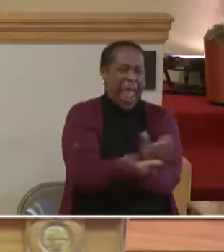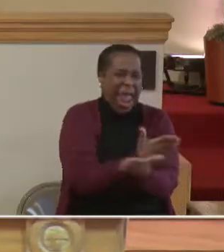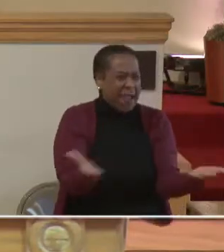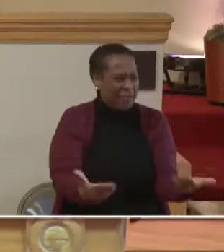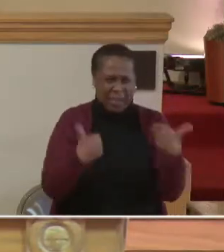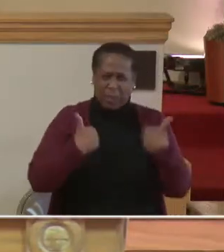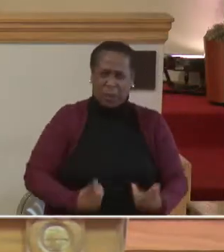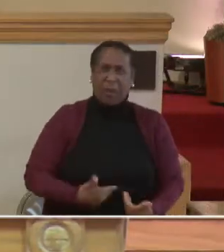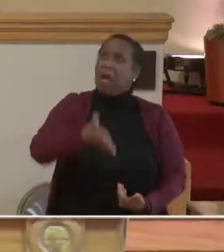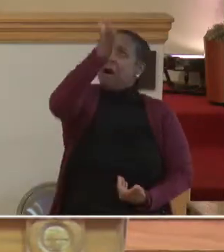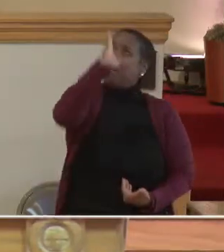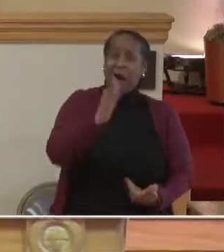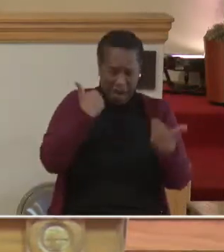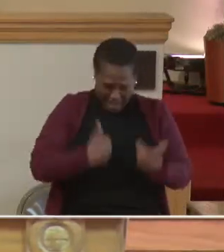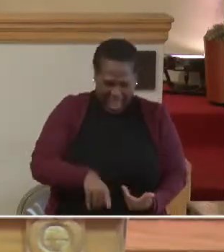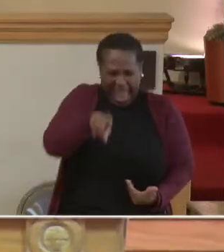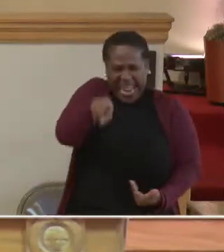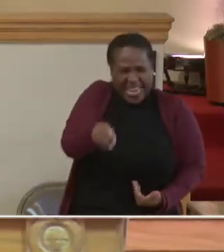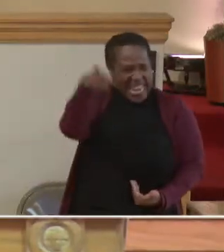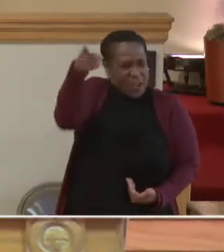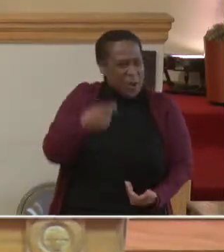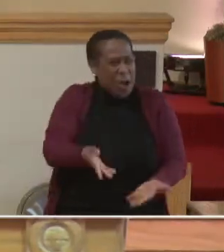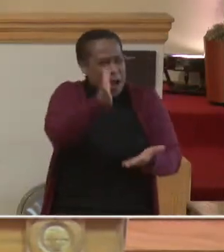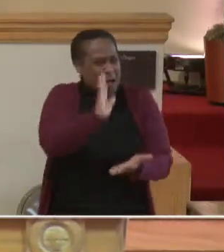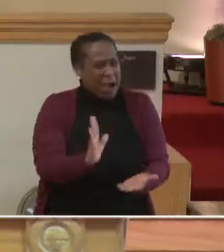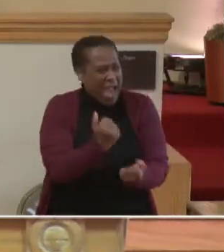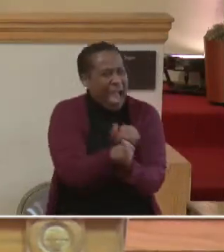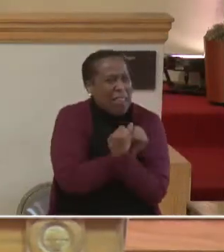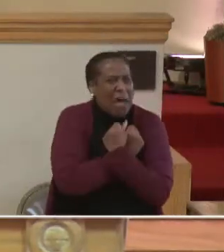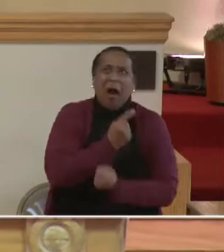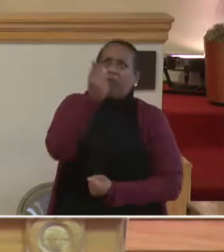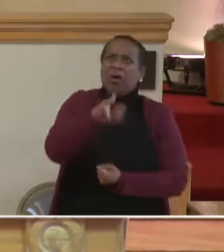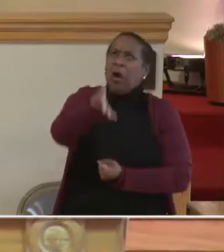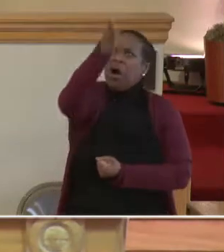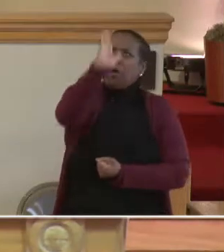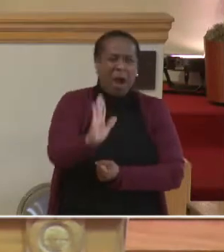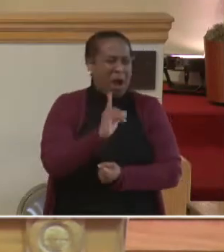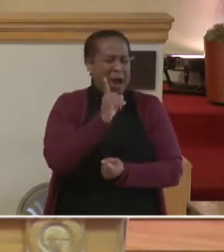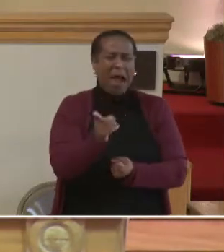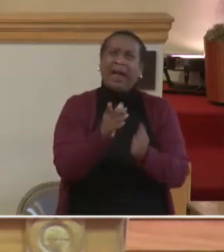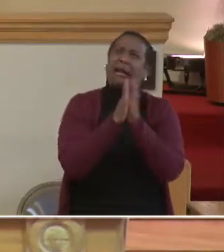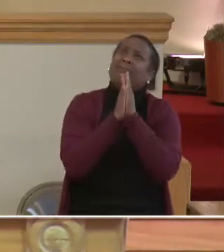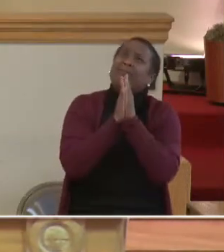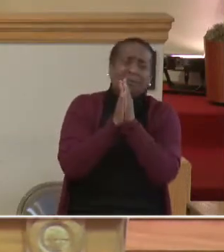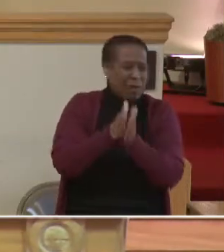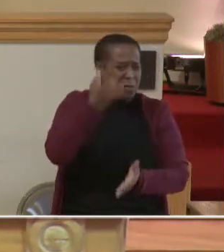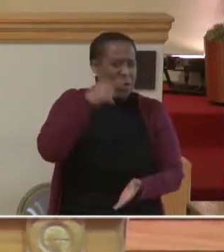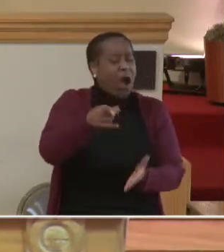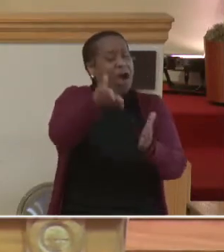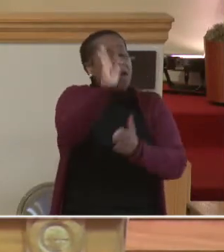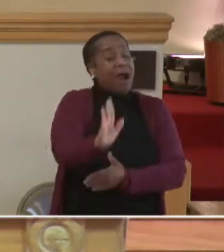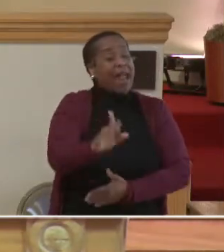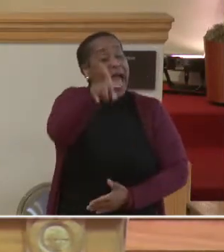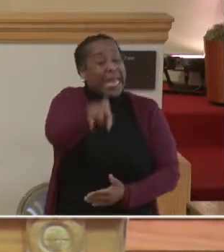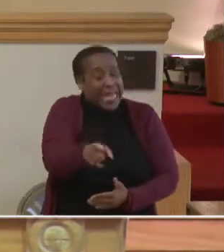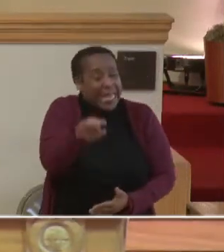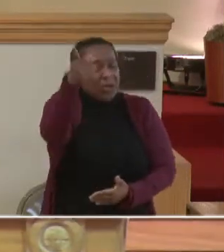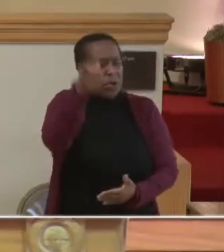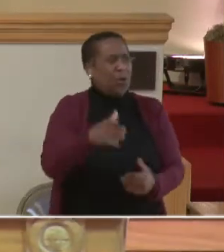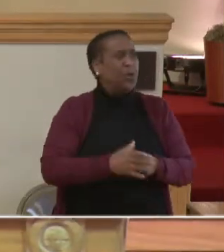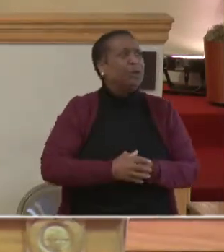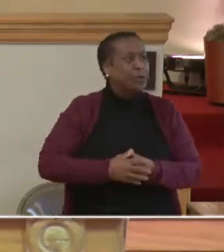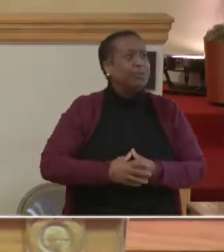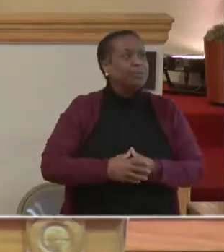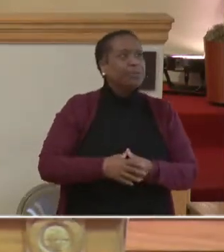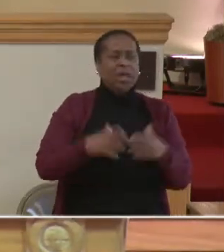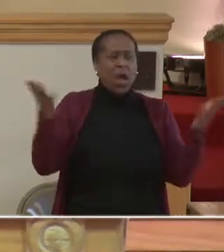I need you. God, I love you. God, I'm brokenhearted. God, I need you. God, like Humpty